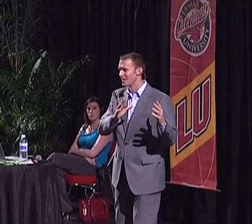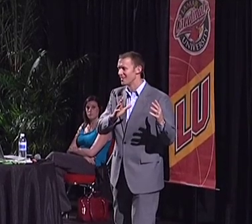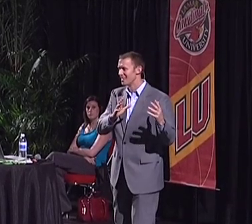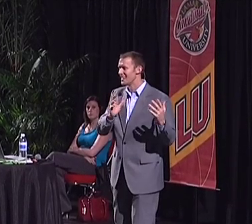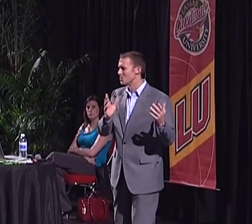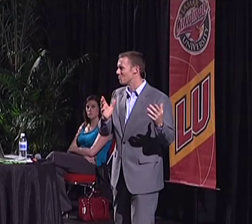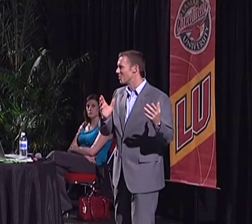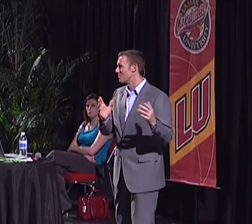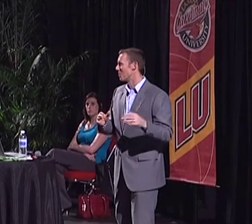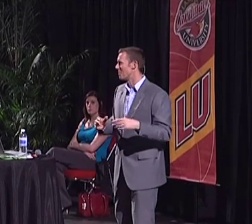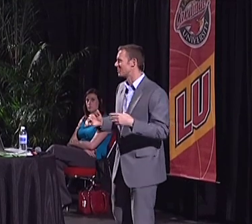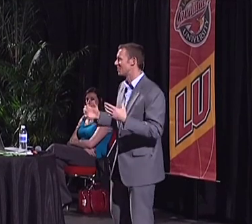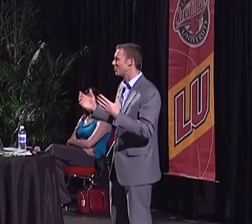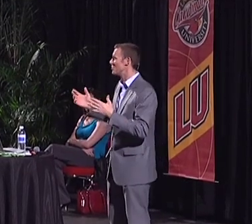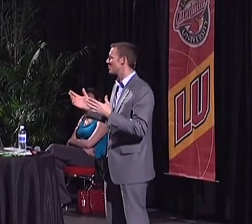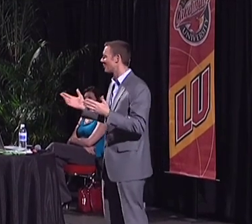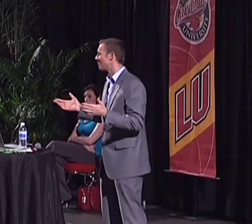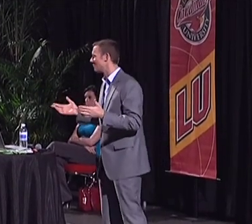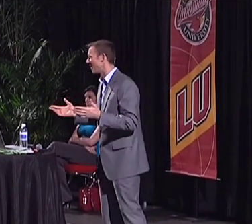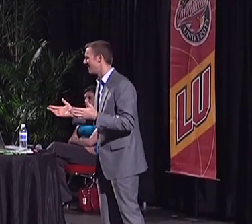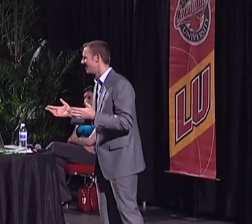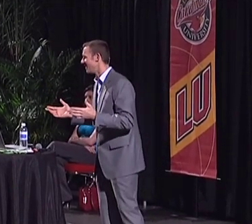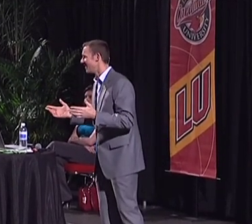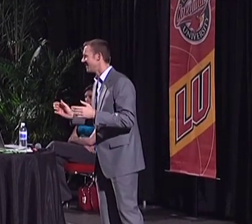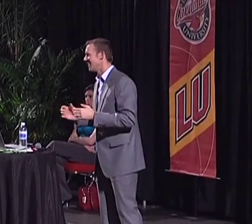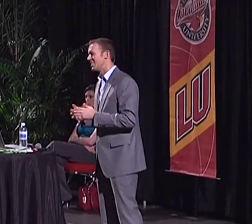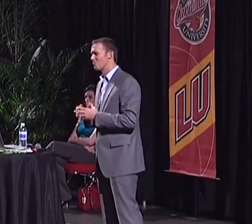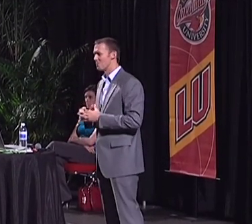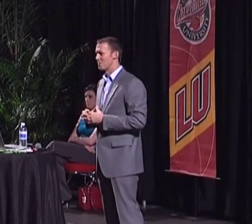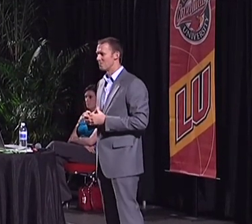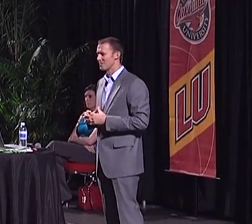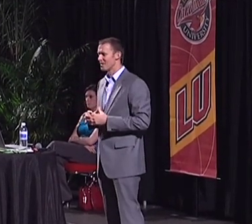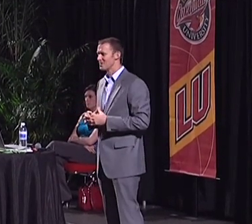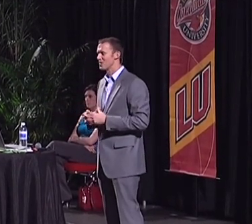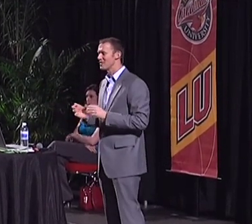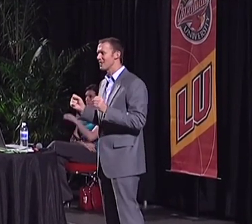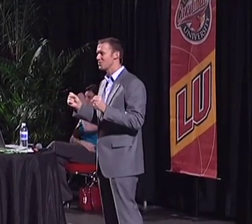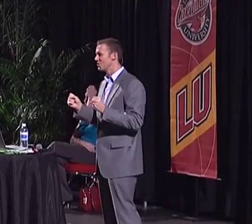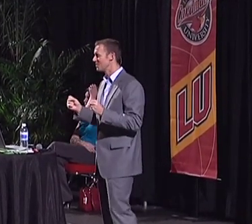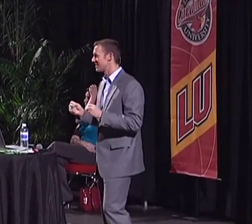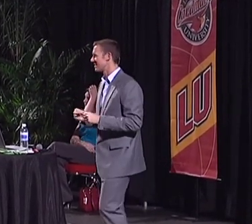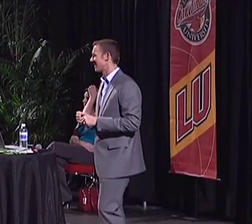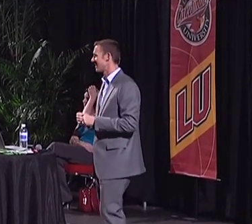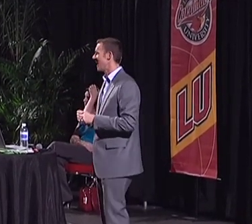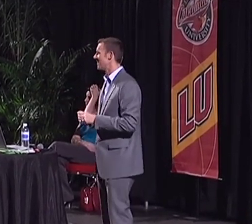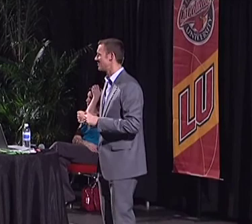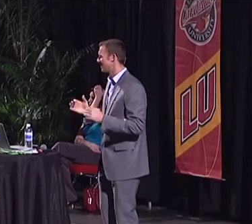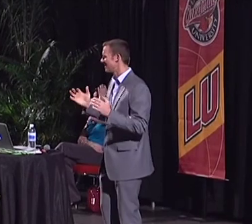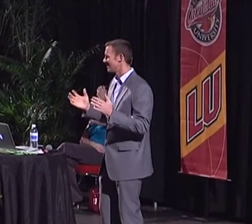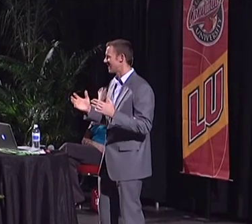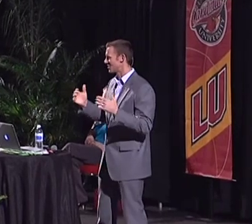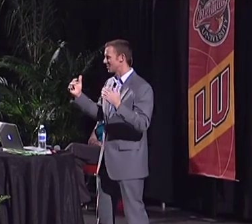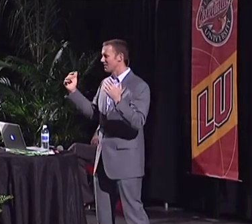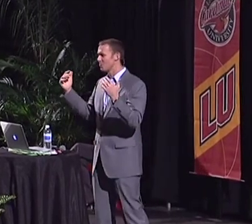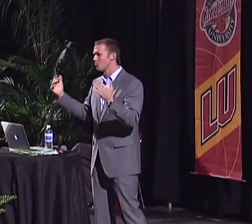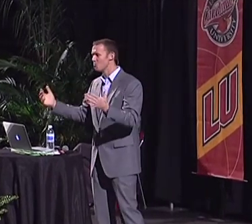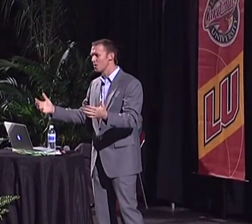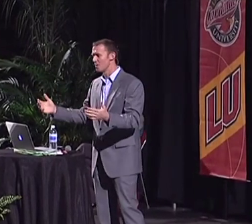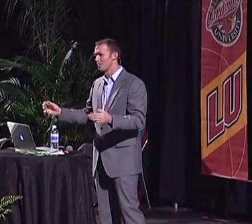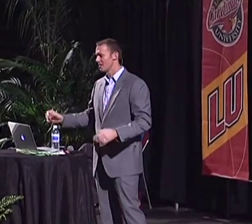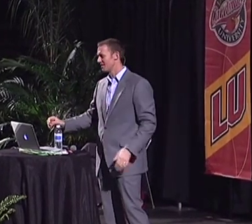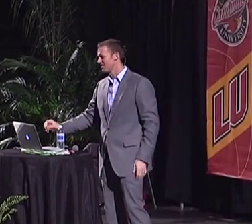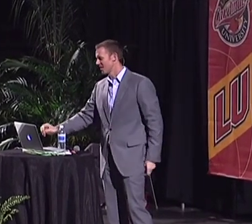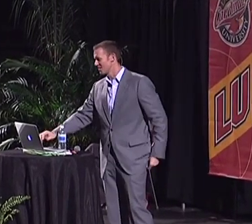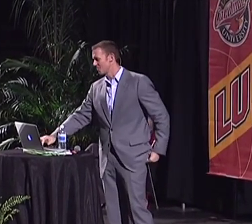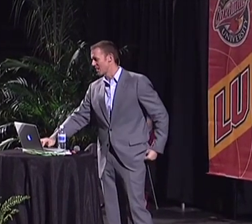mom in your room or a picture of you and your girlfriend in the room. So that's how it's using this technology to actually give you a